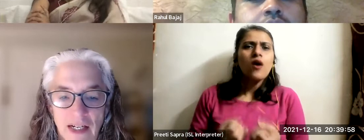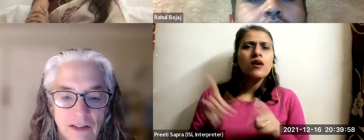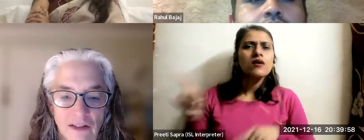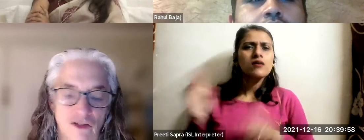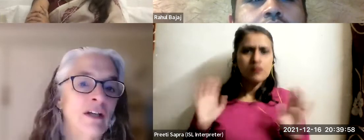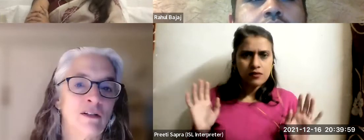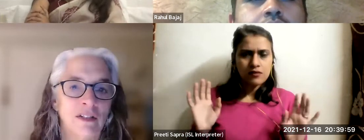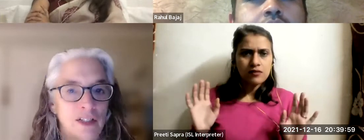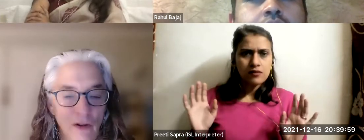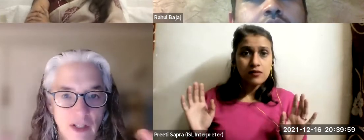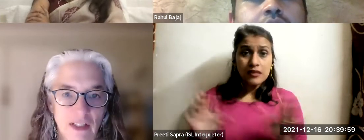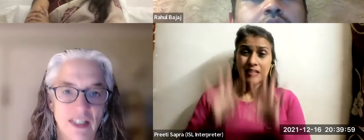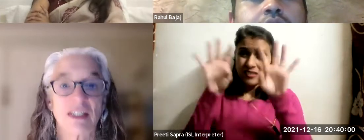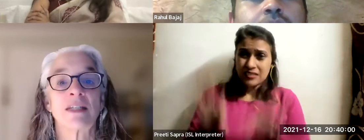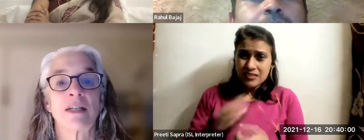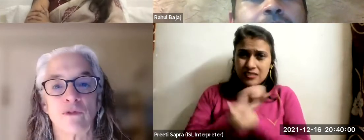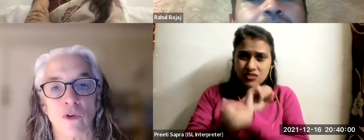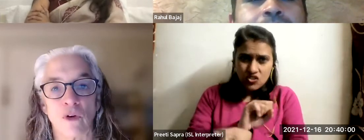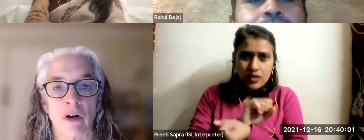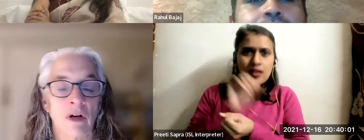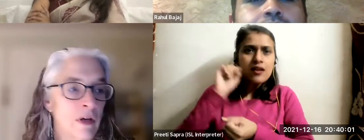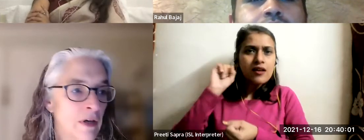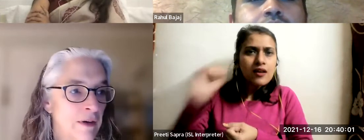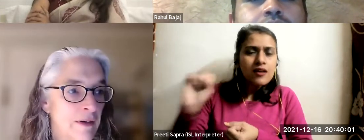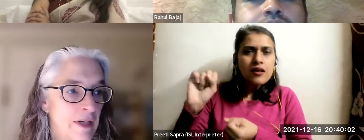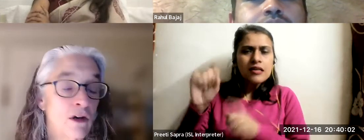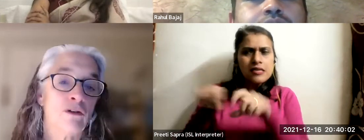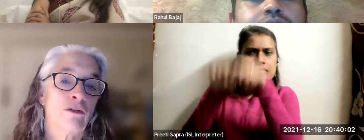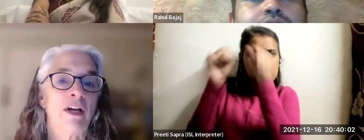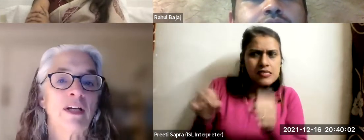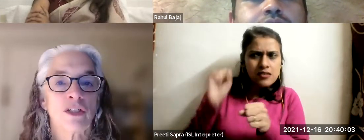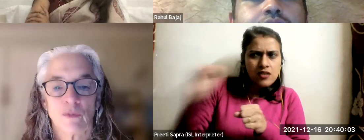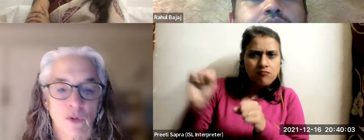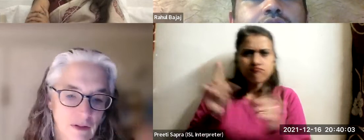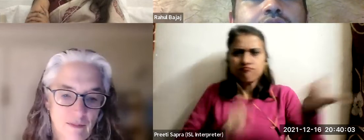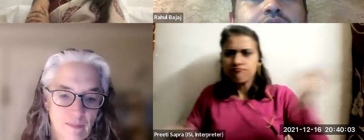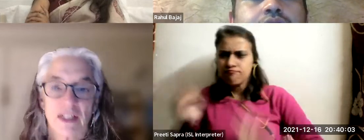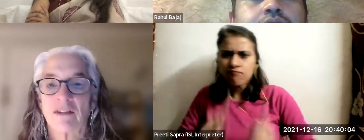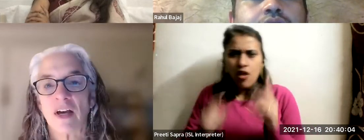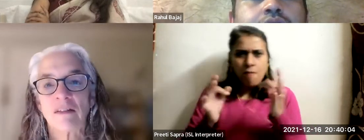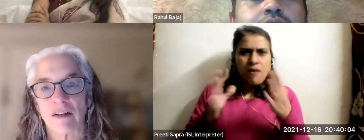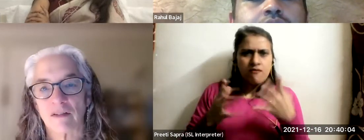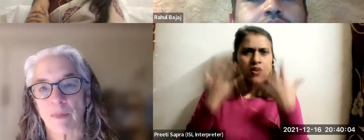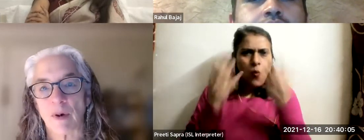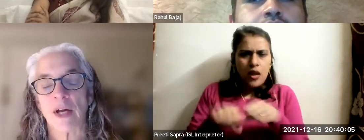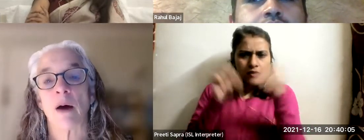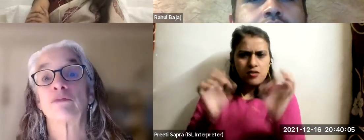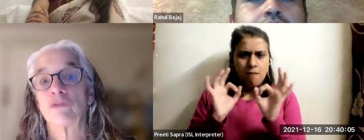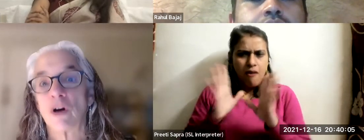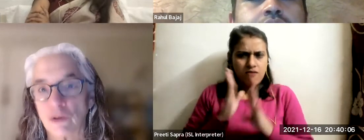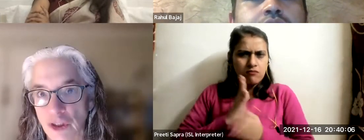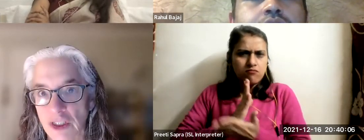think like a jailer, that the system for incarceration would be defensive. But